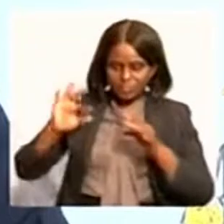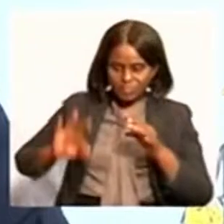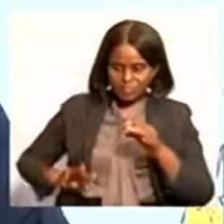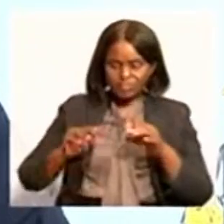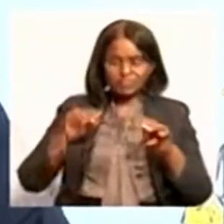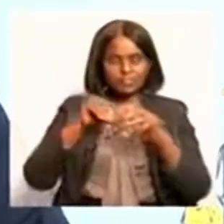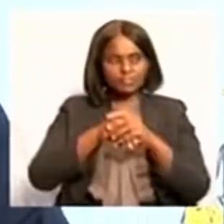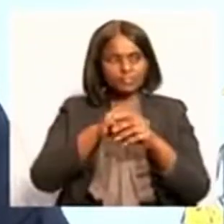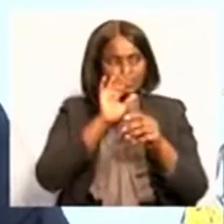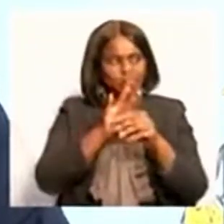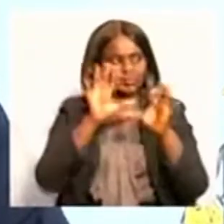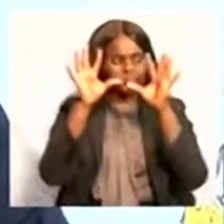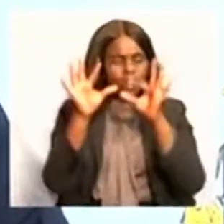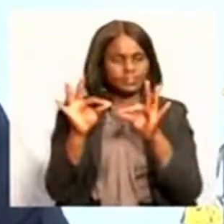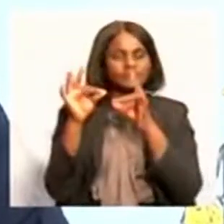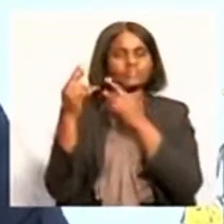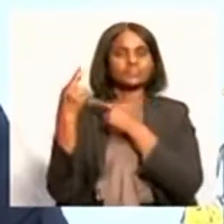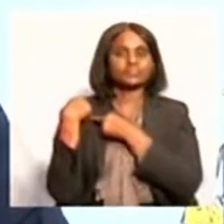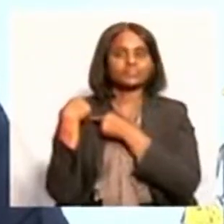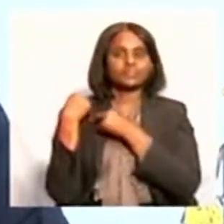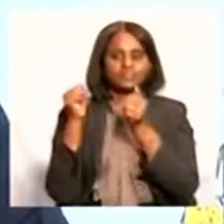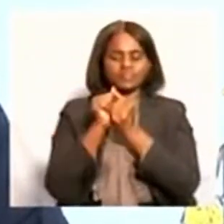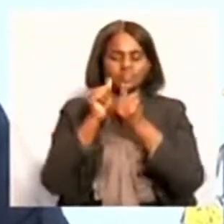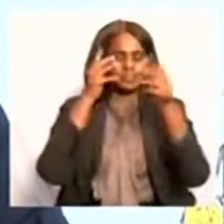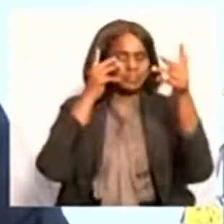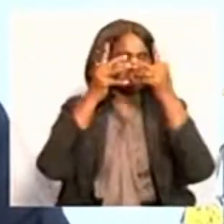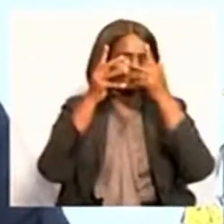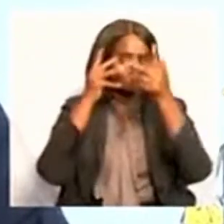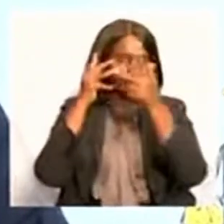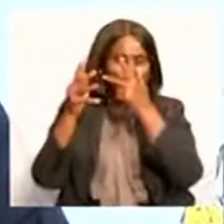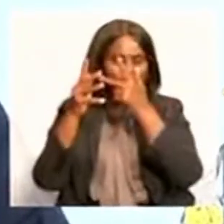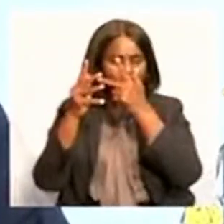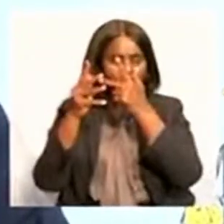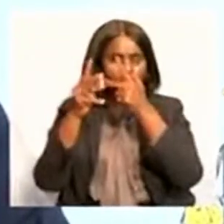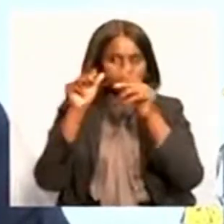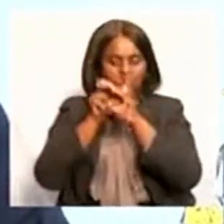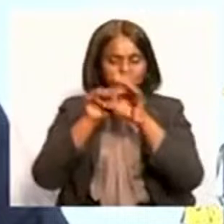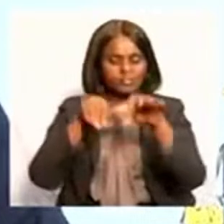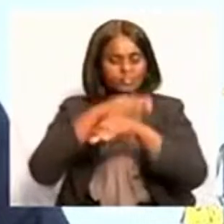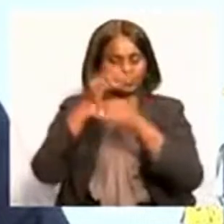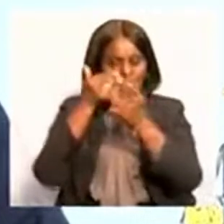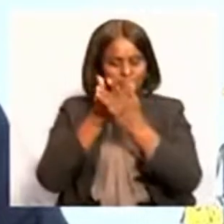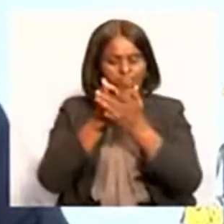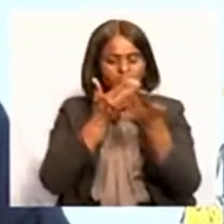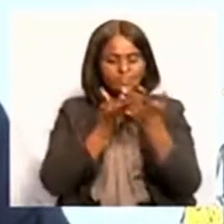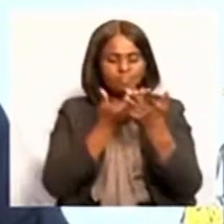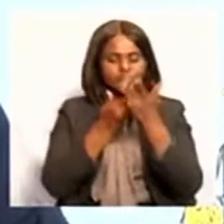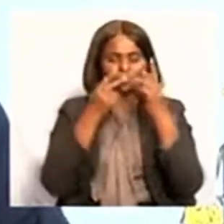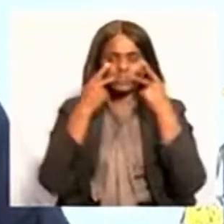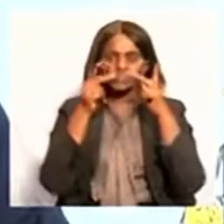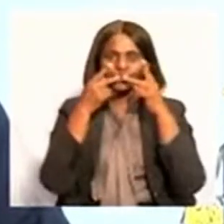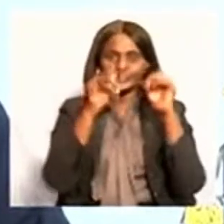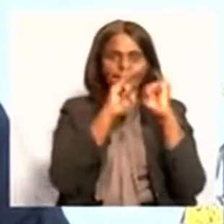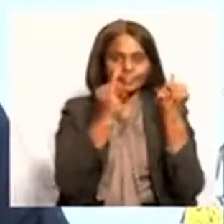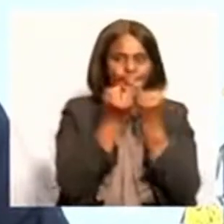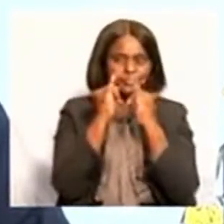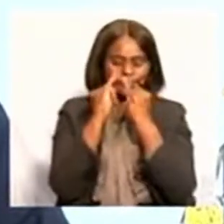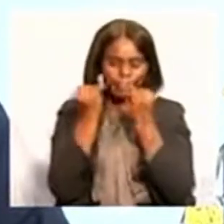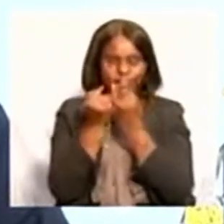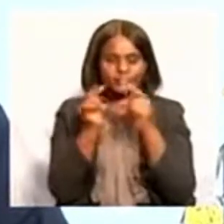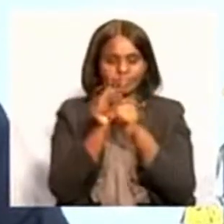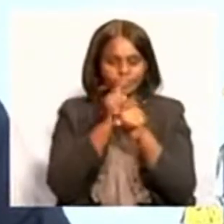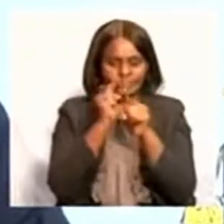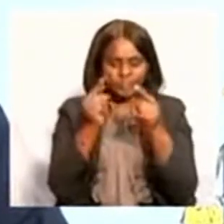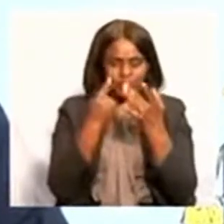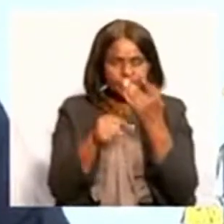include accountability and transparency in all the public institutions. Just